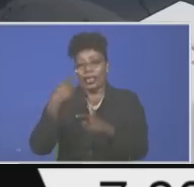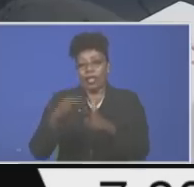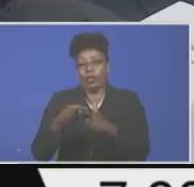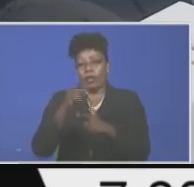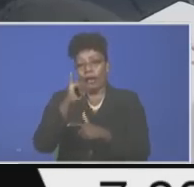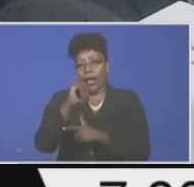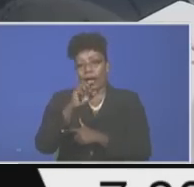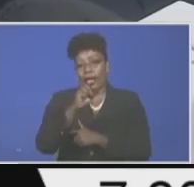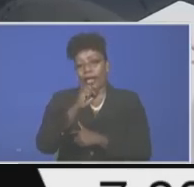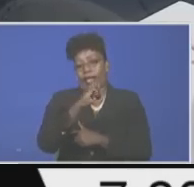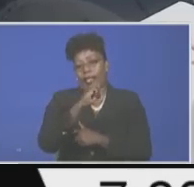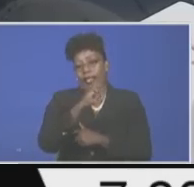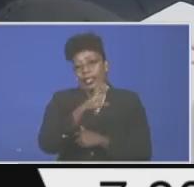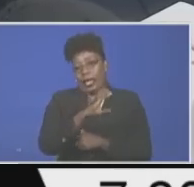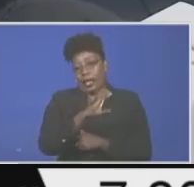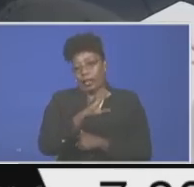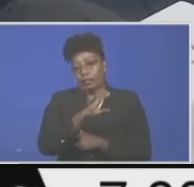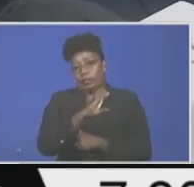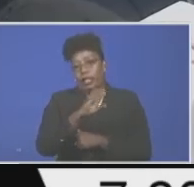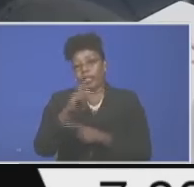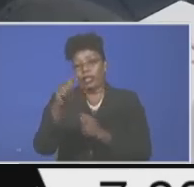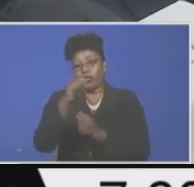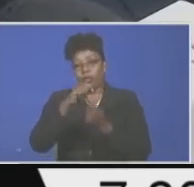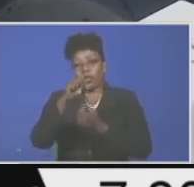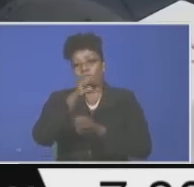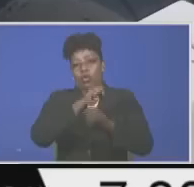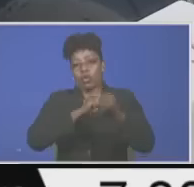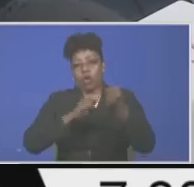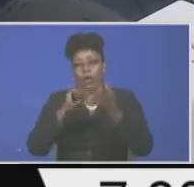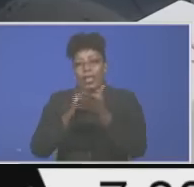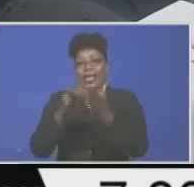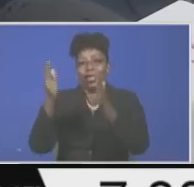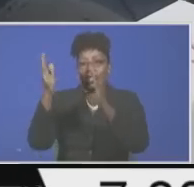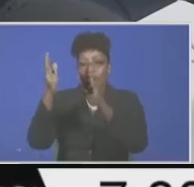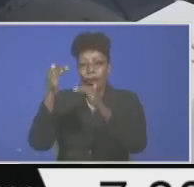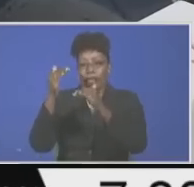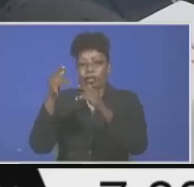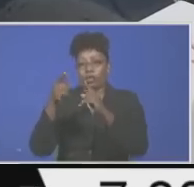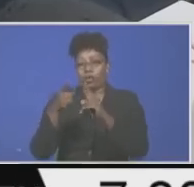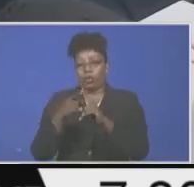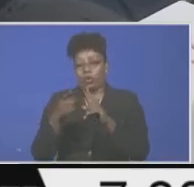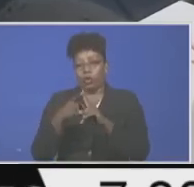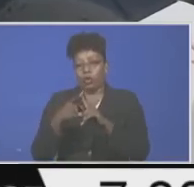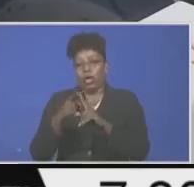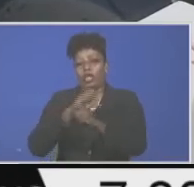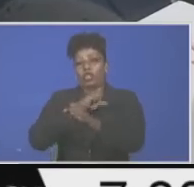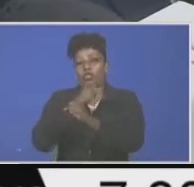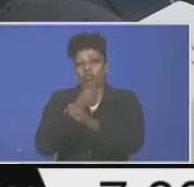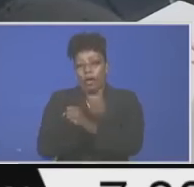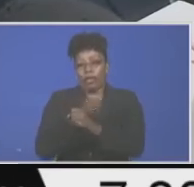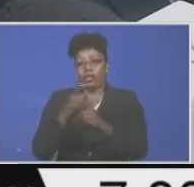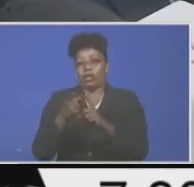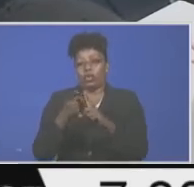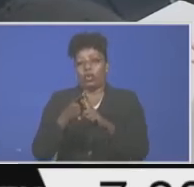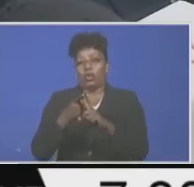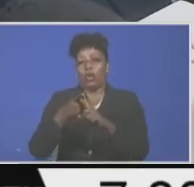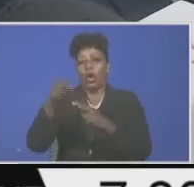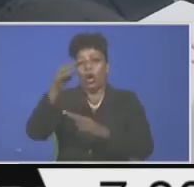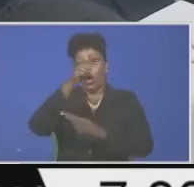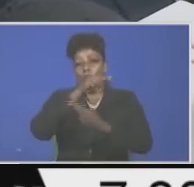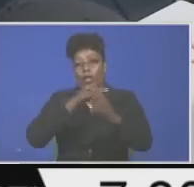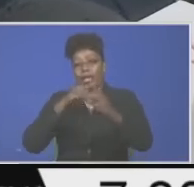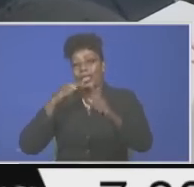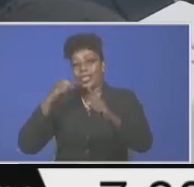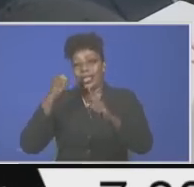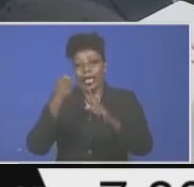Isaac, which is now a tropical storm. It is expected to intensify to a hurricane once again as it takes aim